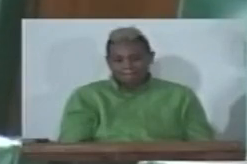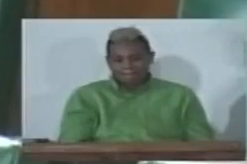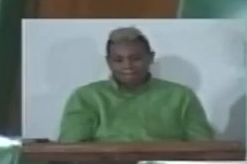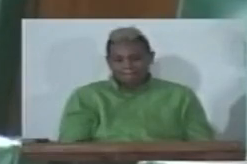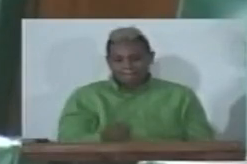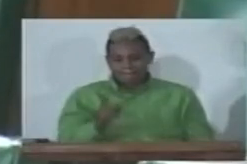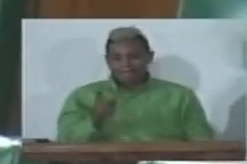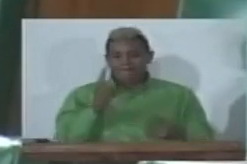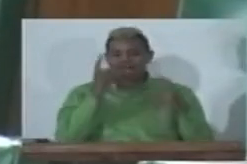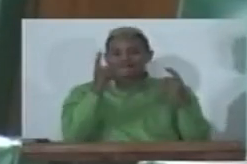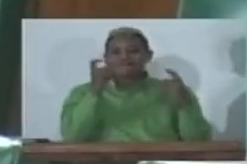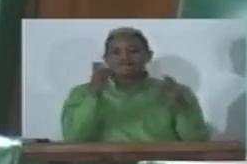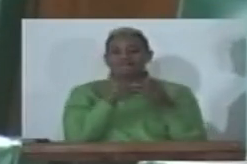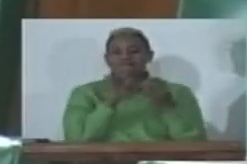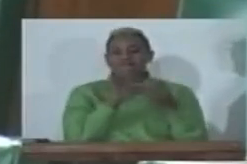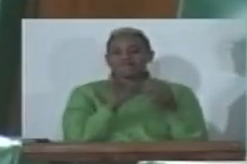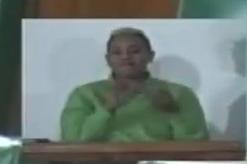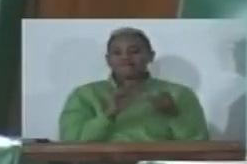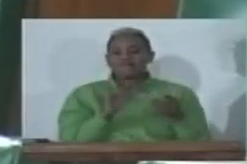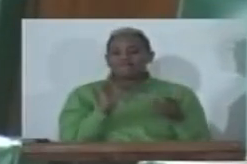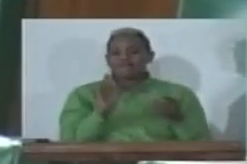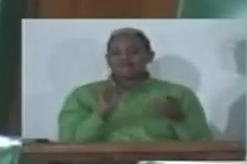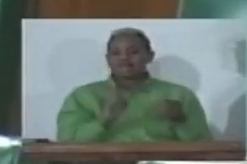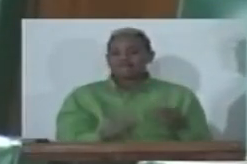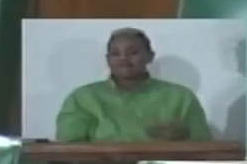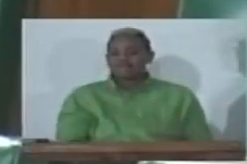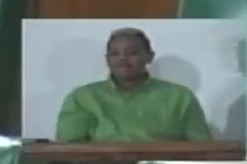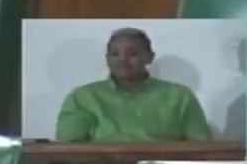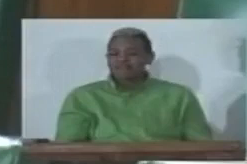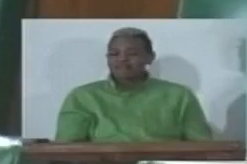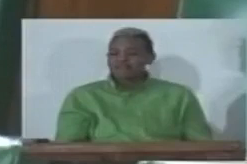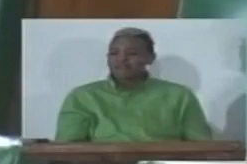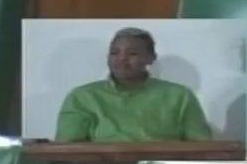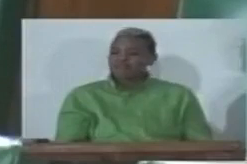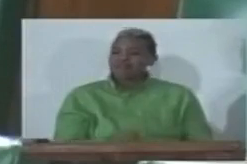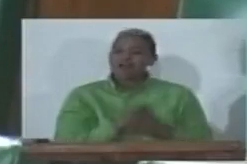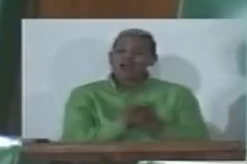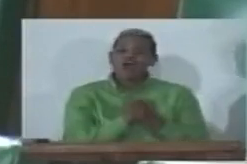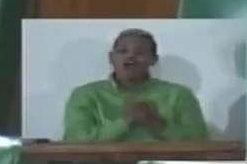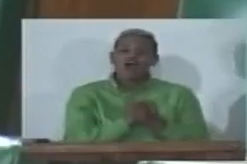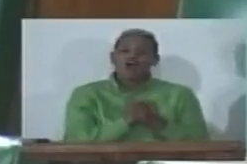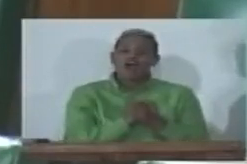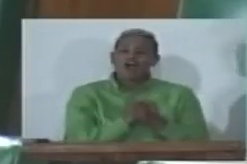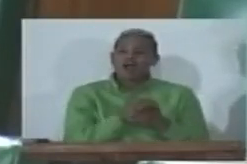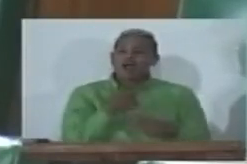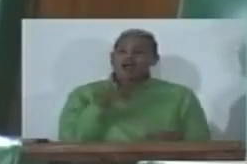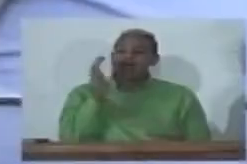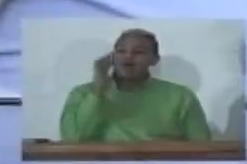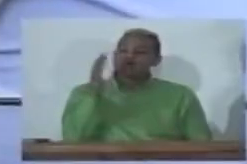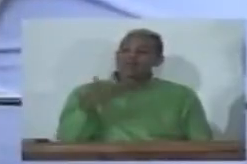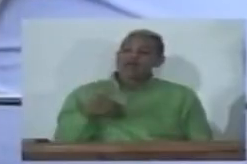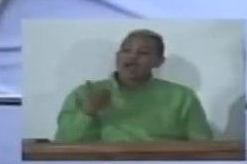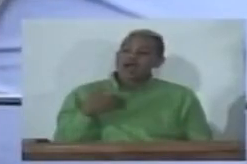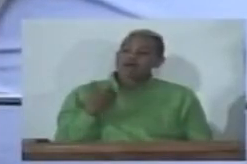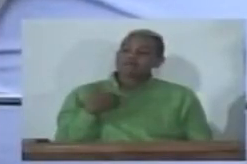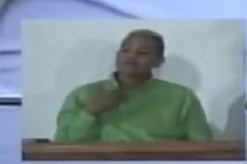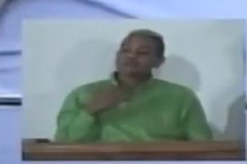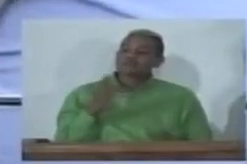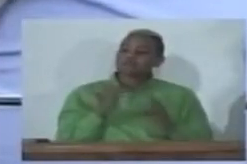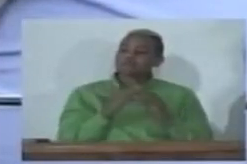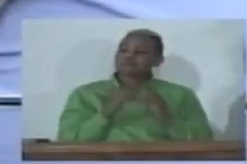in this regard. Congratulations, Floyd. Oh, yeah, about that. Congratulations. And I'm going to be happy to meet with you,